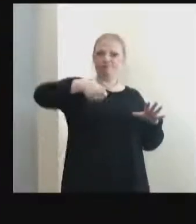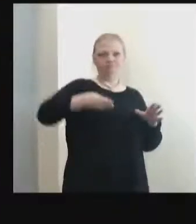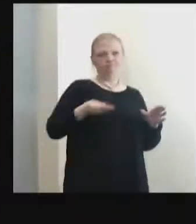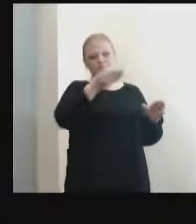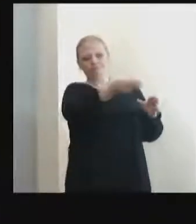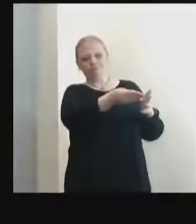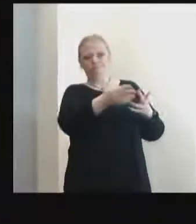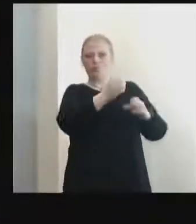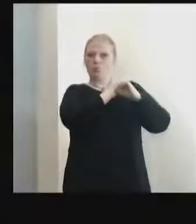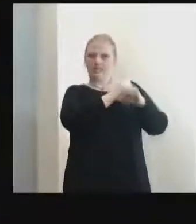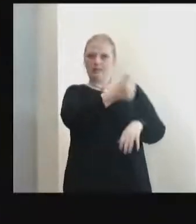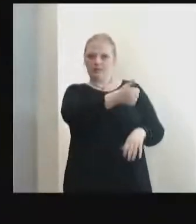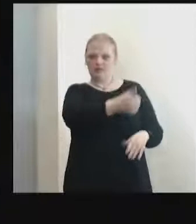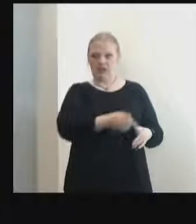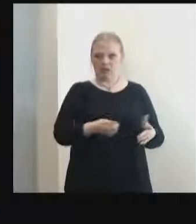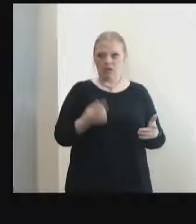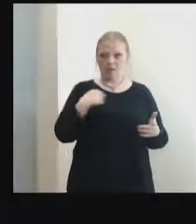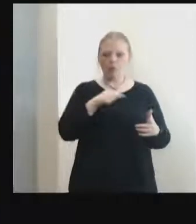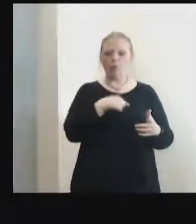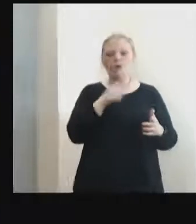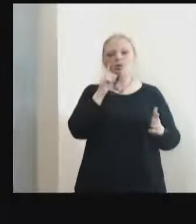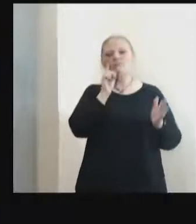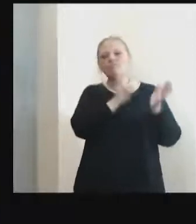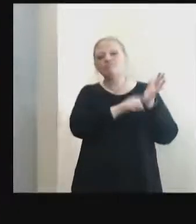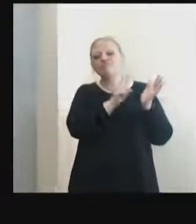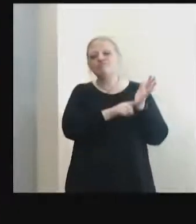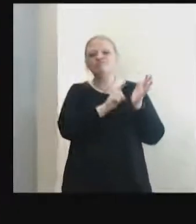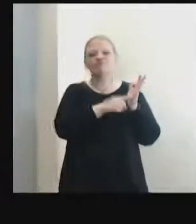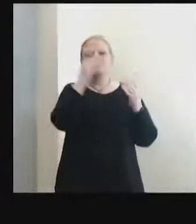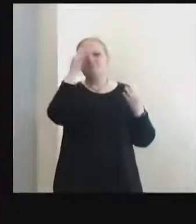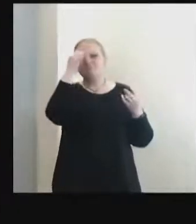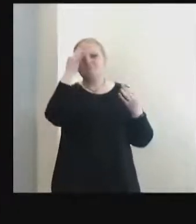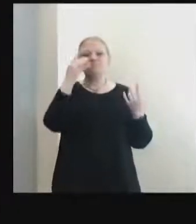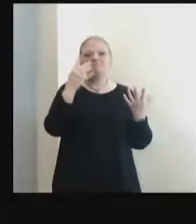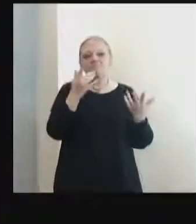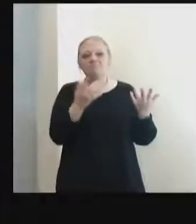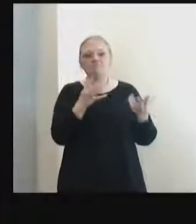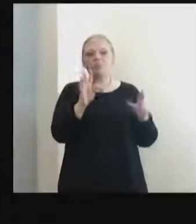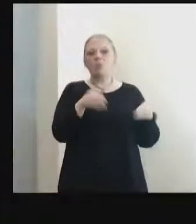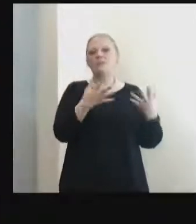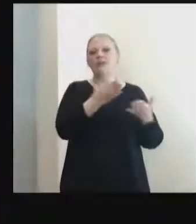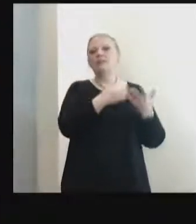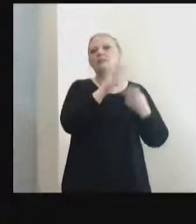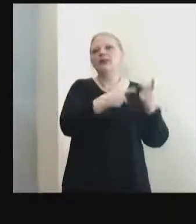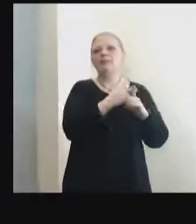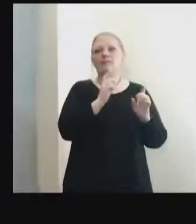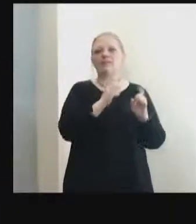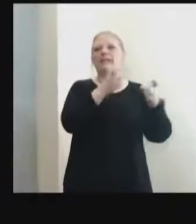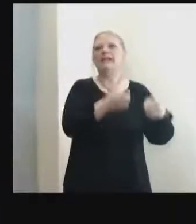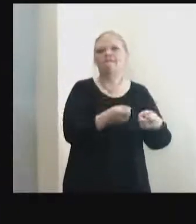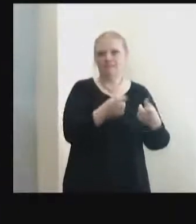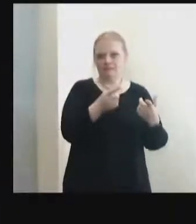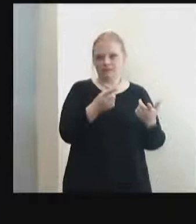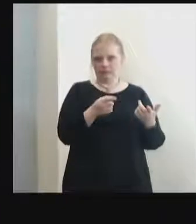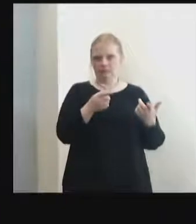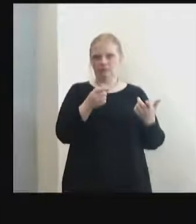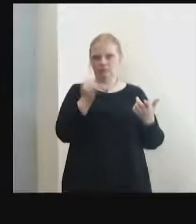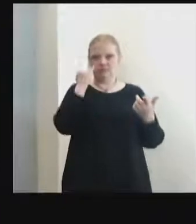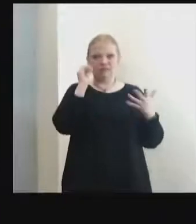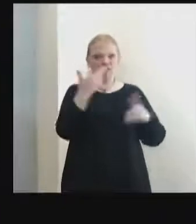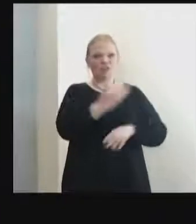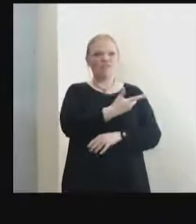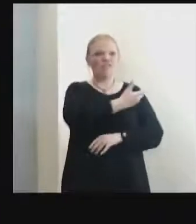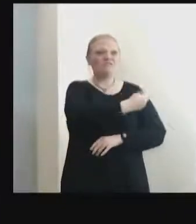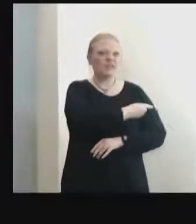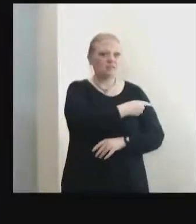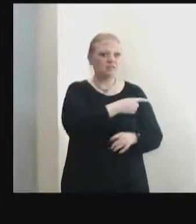use to protect themselves. We are looking at providing some sort of a gift to those who've already been vaccinated